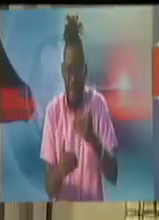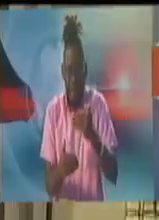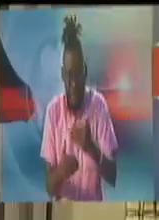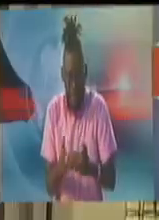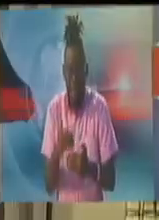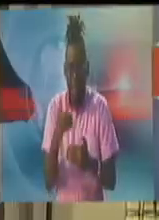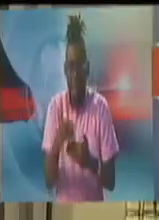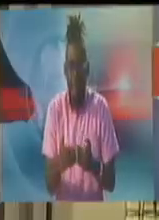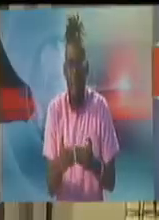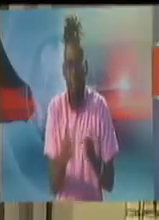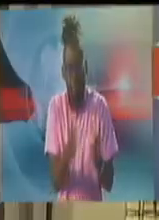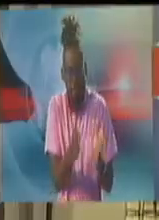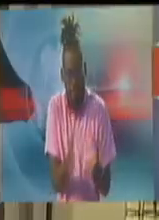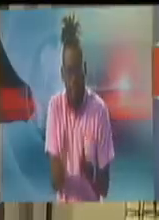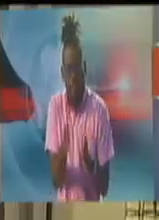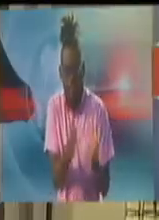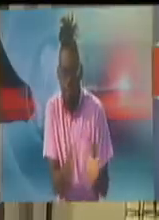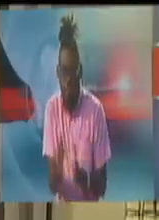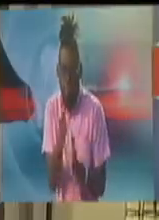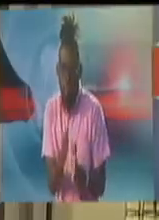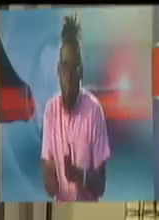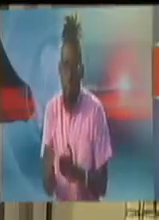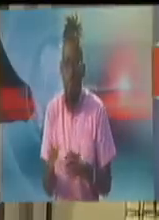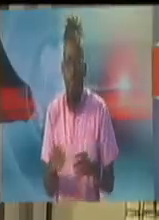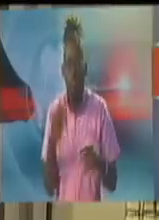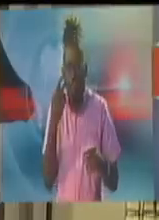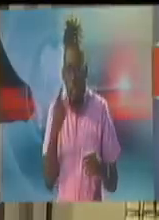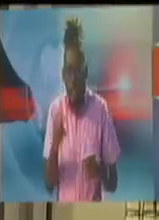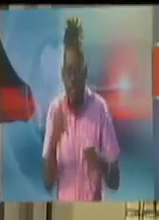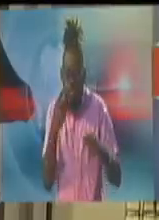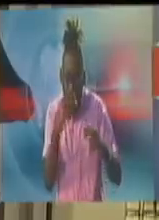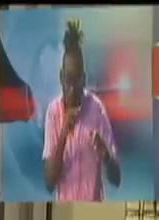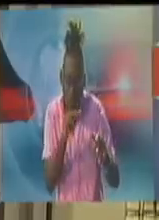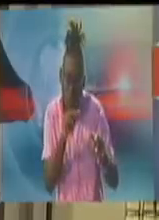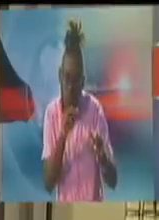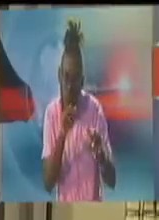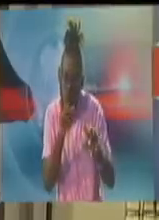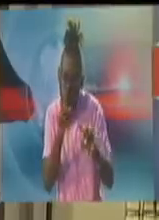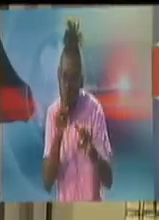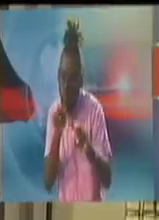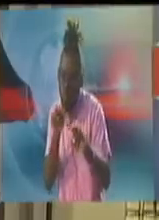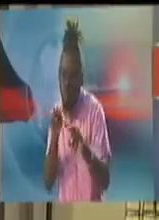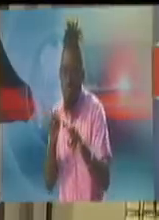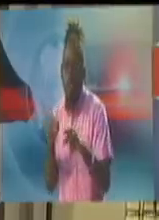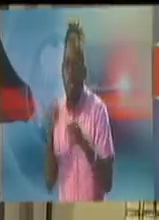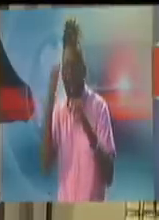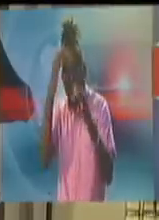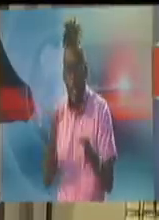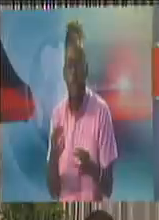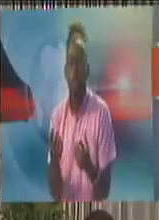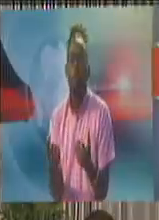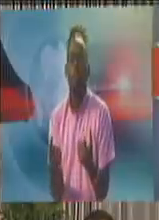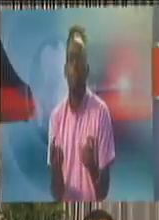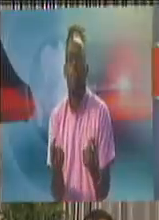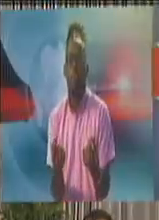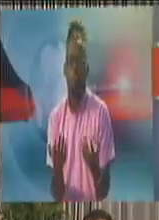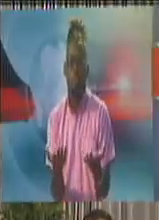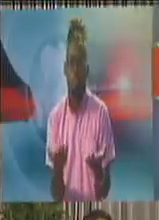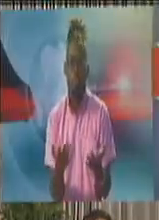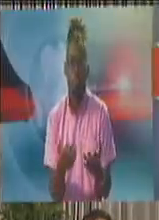and our own country's assessment of where we are. Okay? So I hope that answers your question.